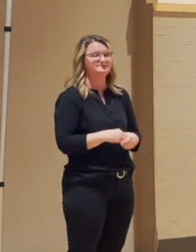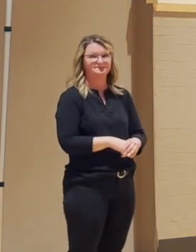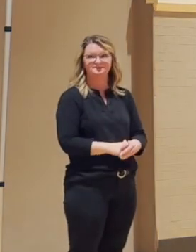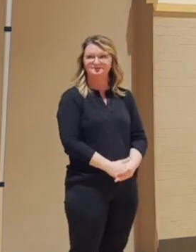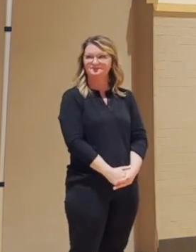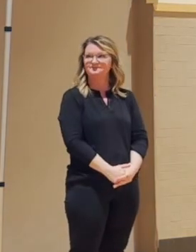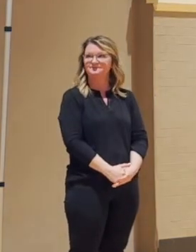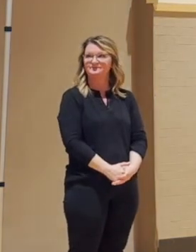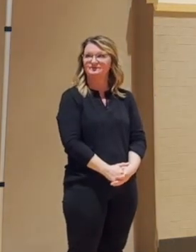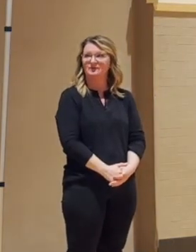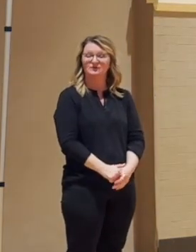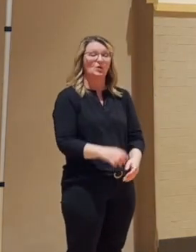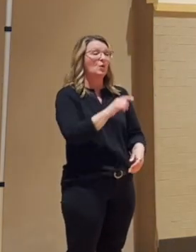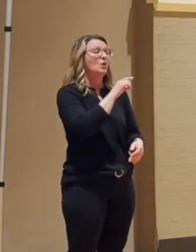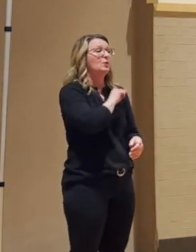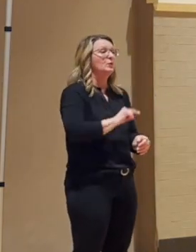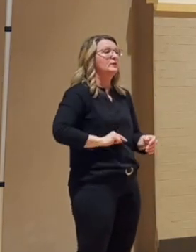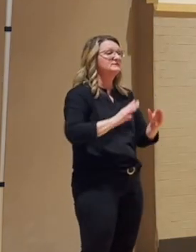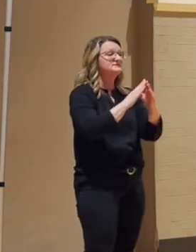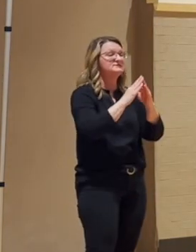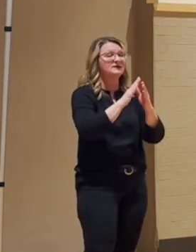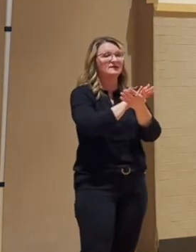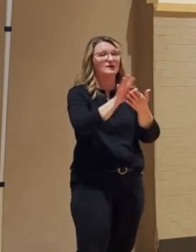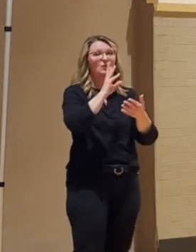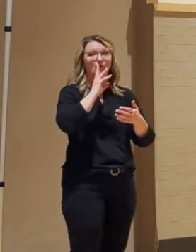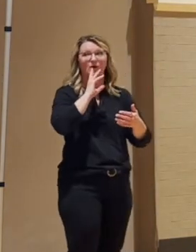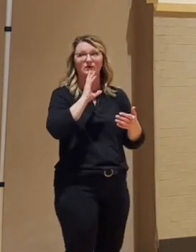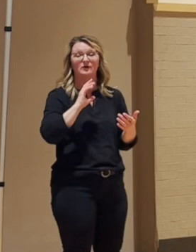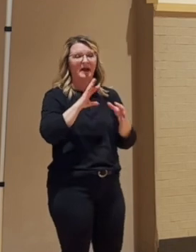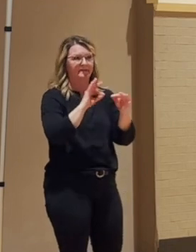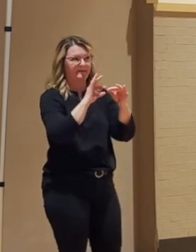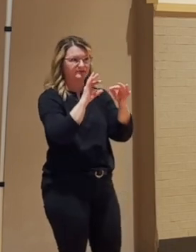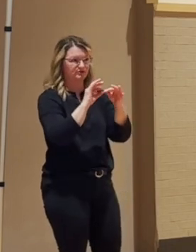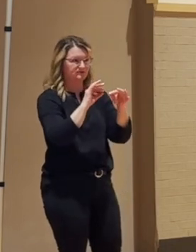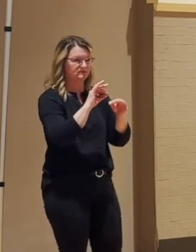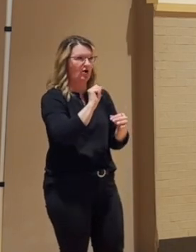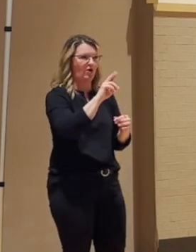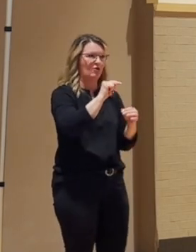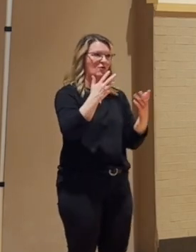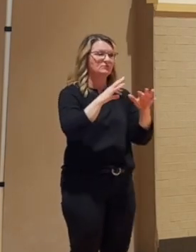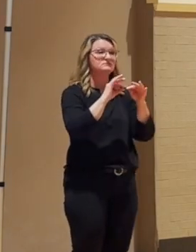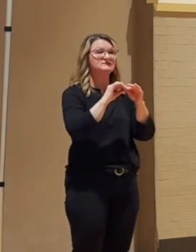So part of our Queen City Clean Waters, I know I mentioned that we have